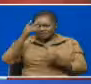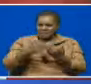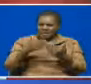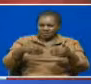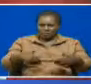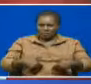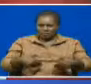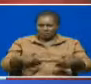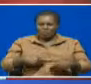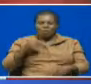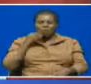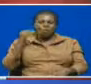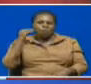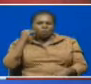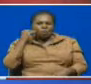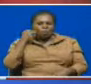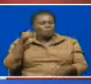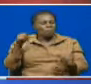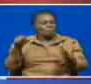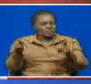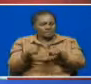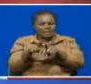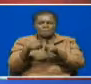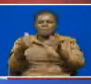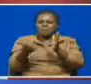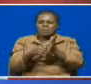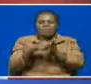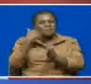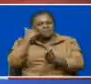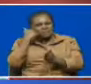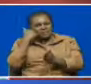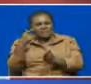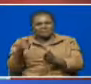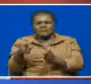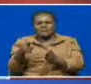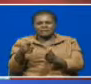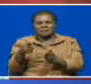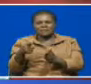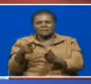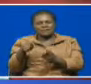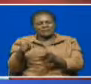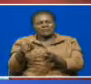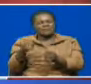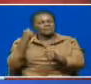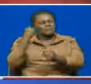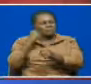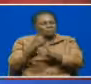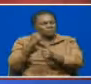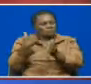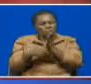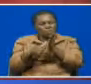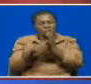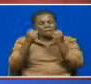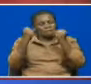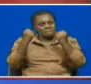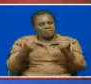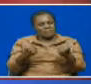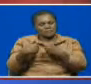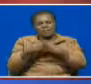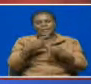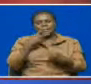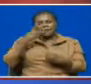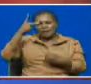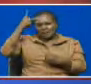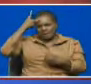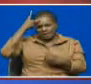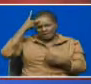bored at home in the midst of a global pandemic is a matter of a textbook study. That has been a challenge that parents